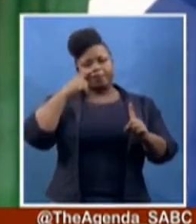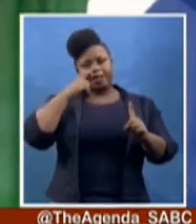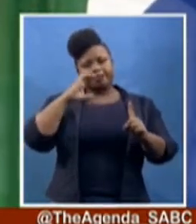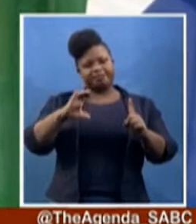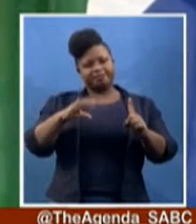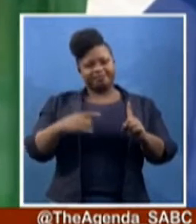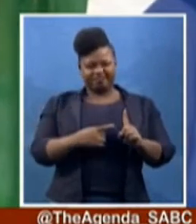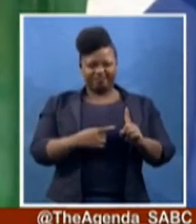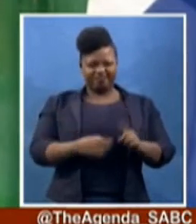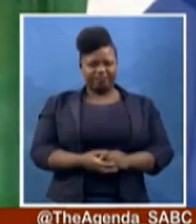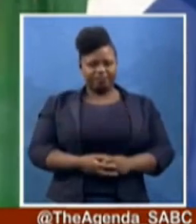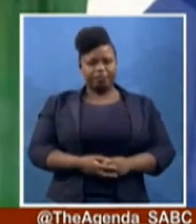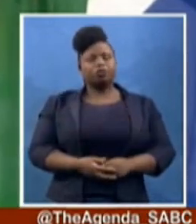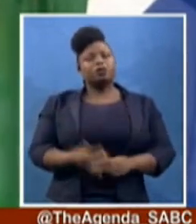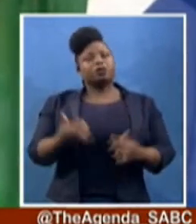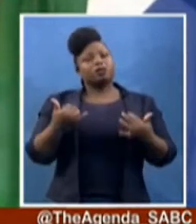call